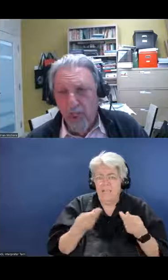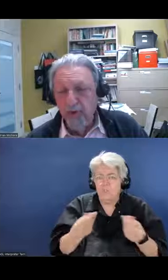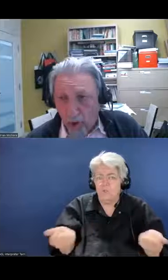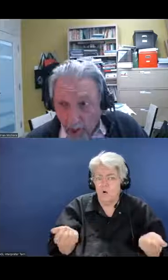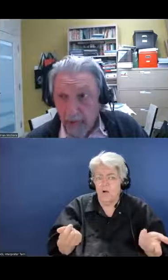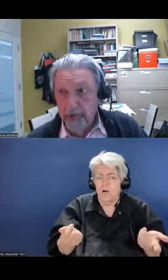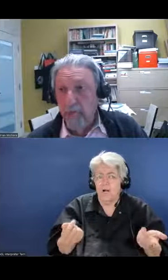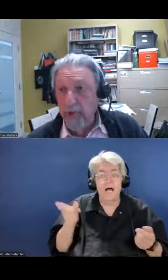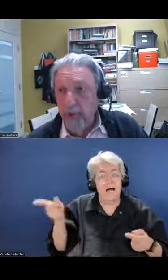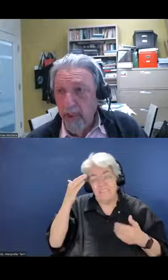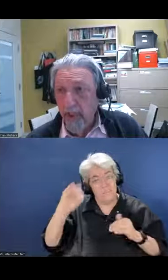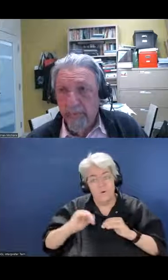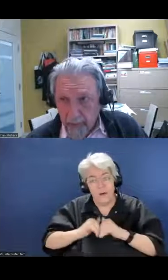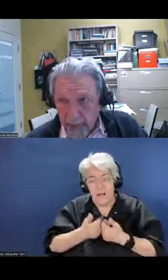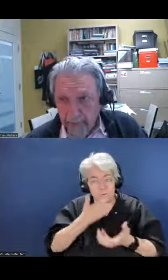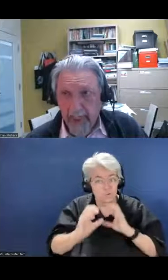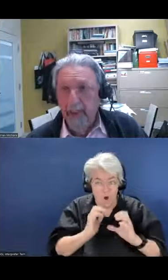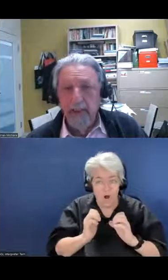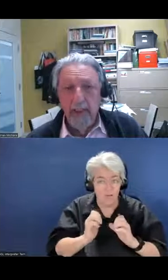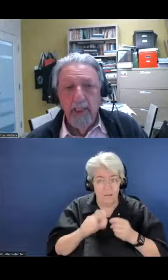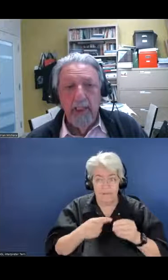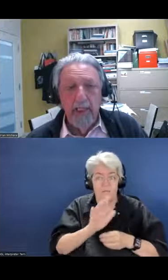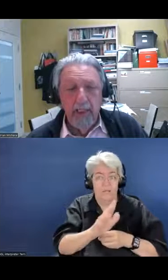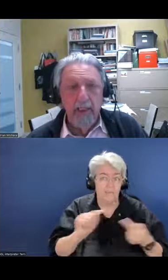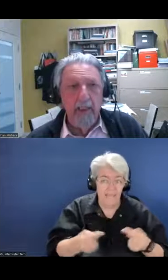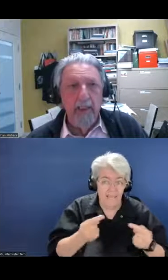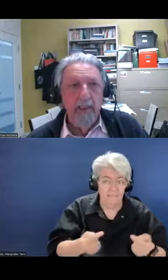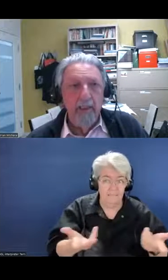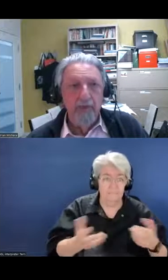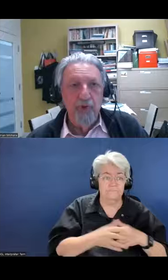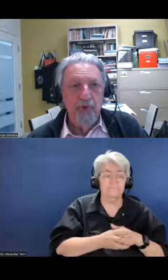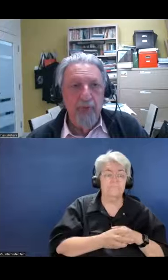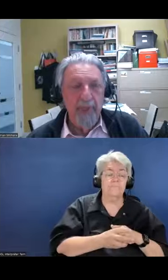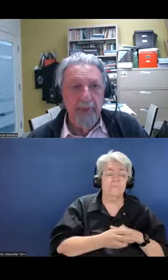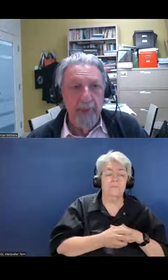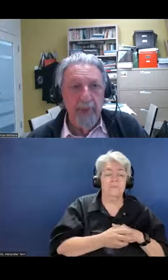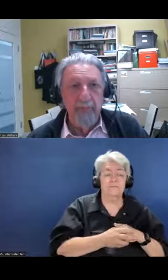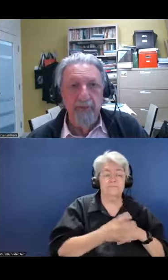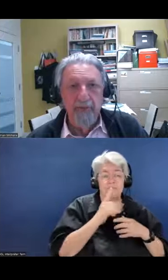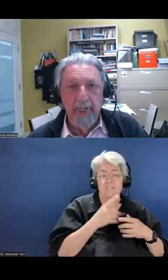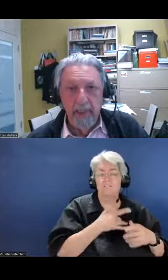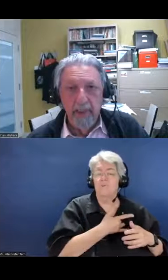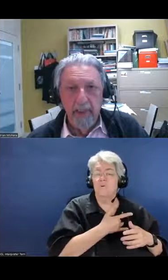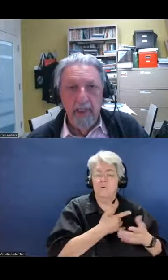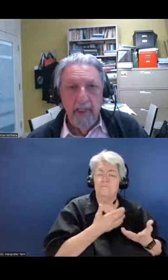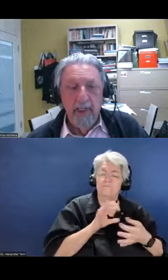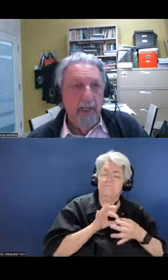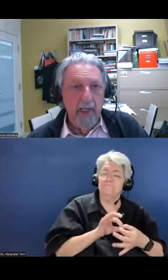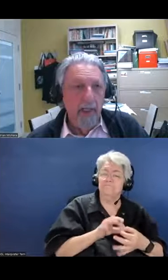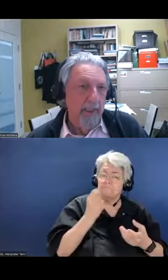don't know how to talk with someone about their pain and show some empathy about the pain.